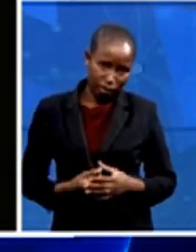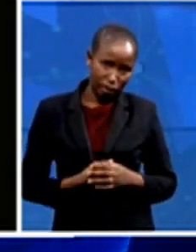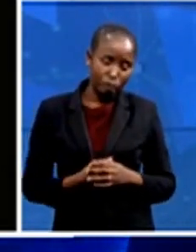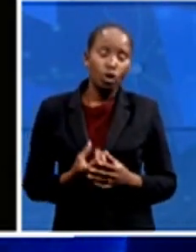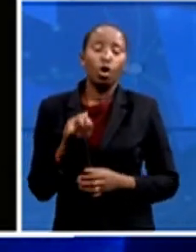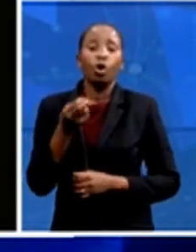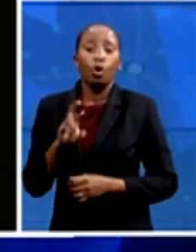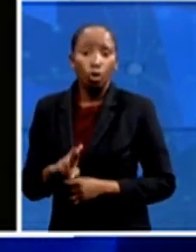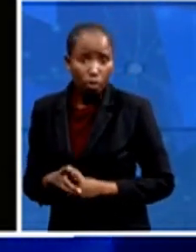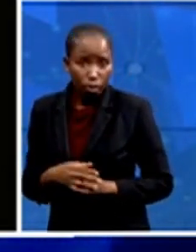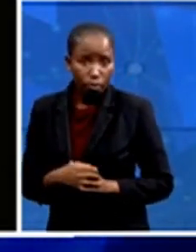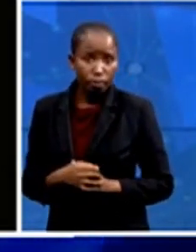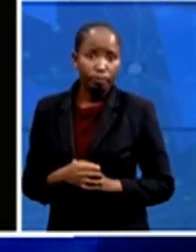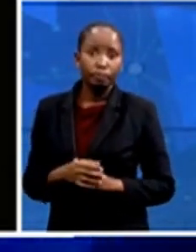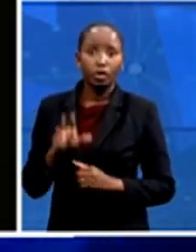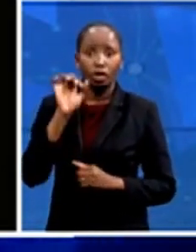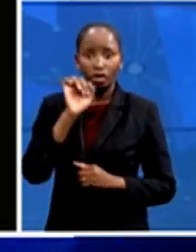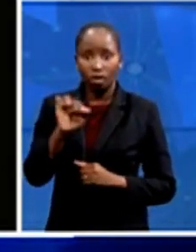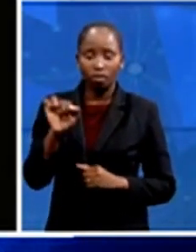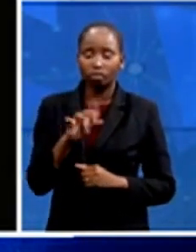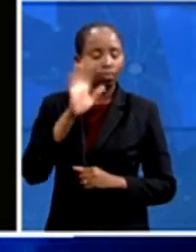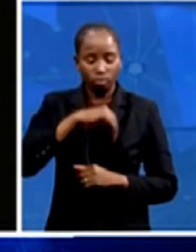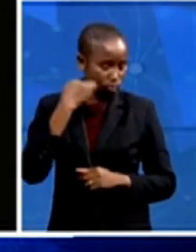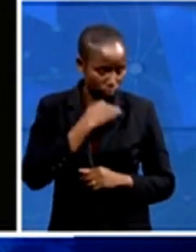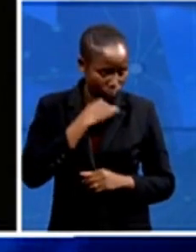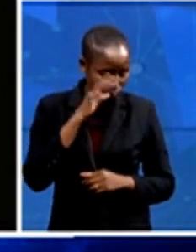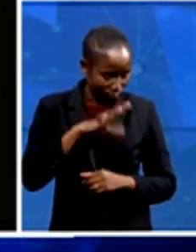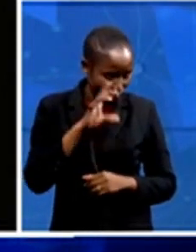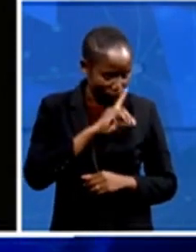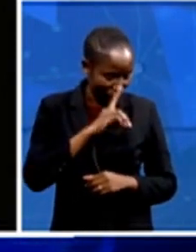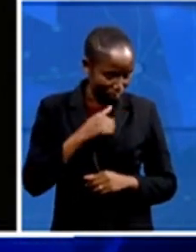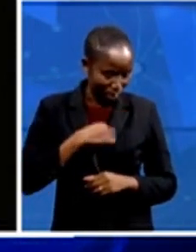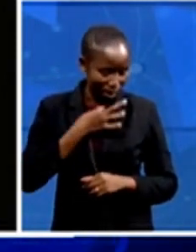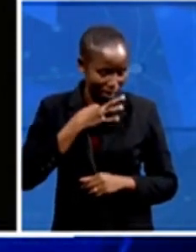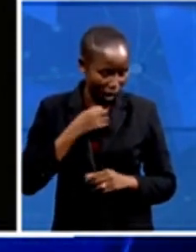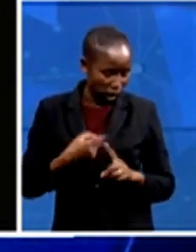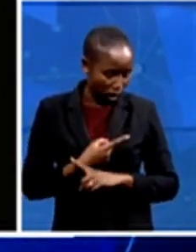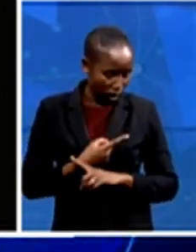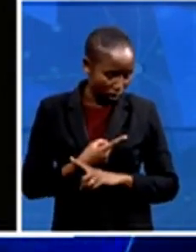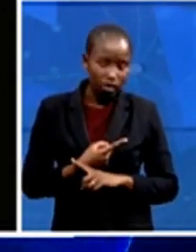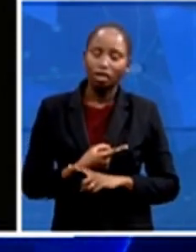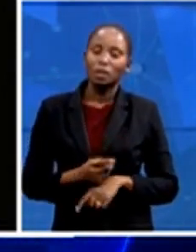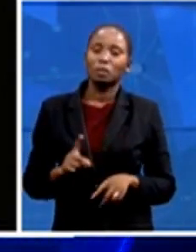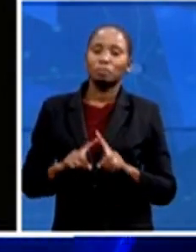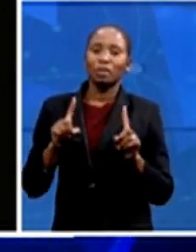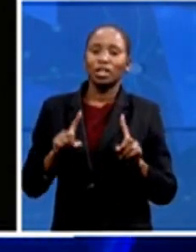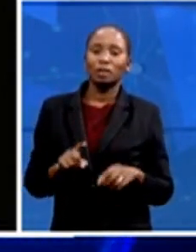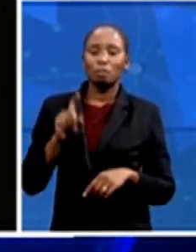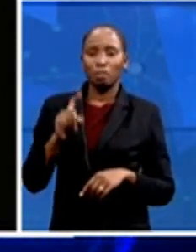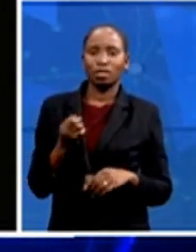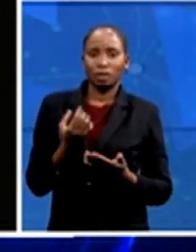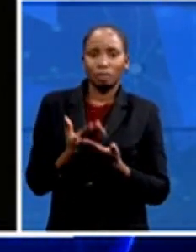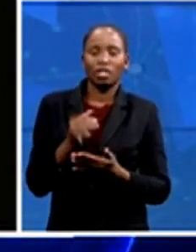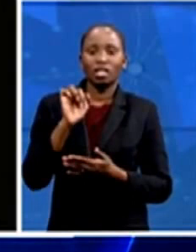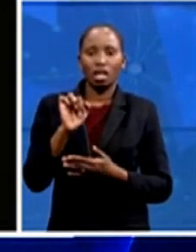I beg your pardon, Desiree. My English there just lost me. But they have to submit their opposing views to the application